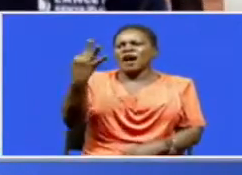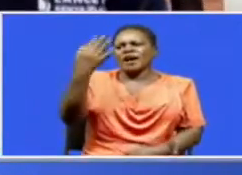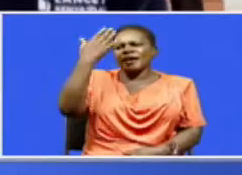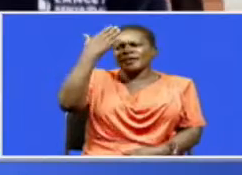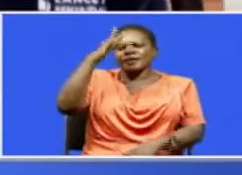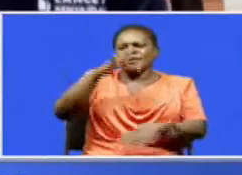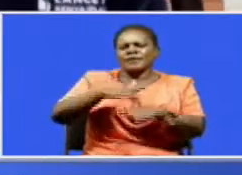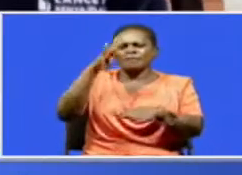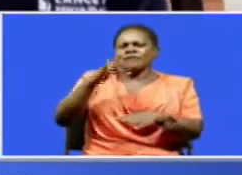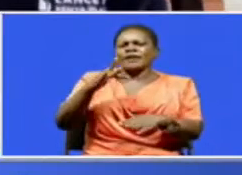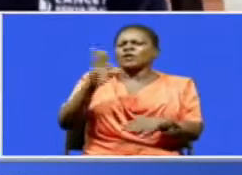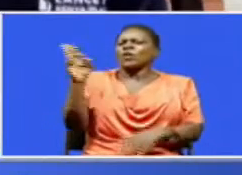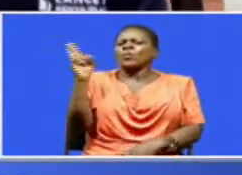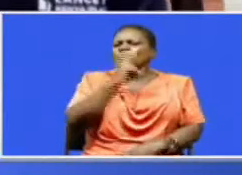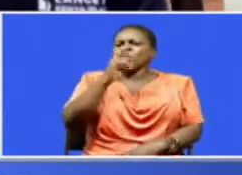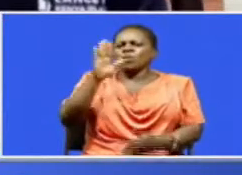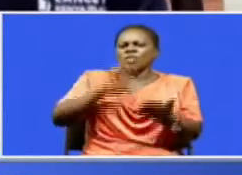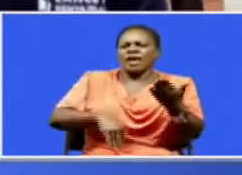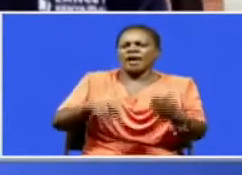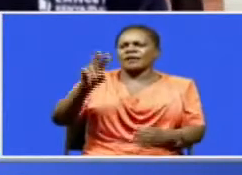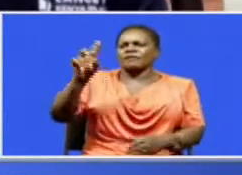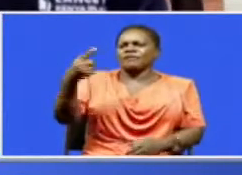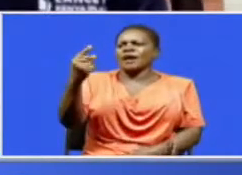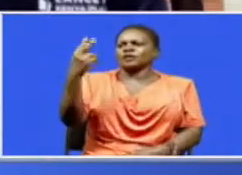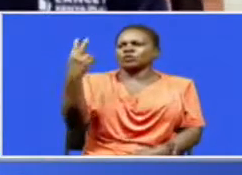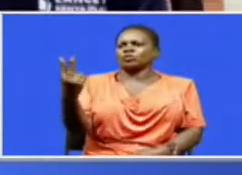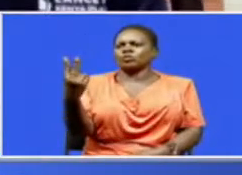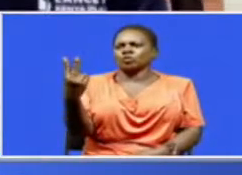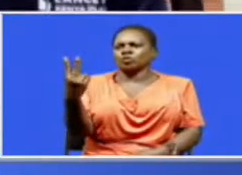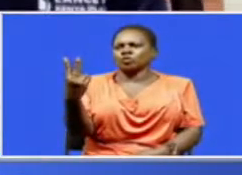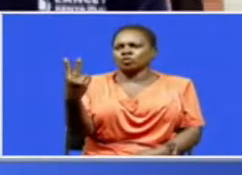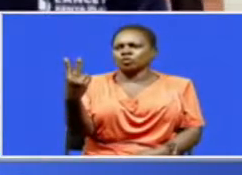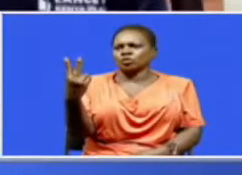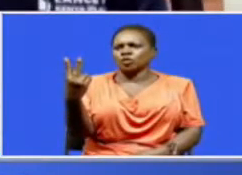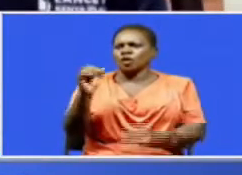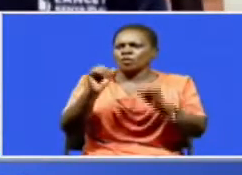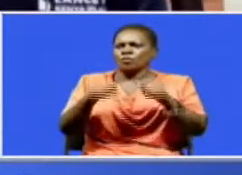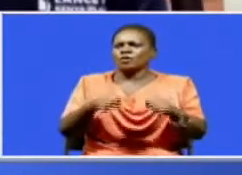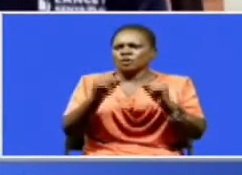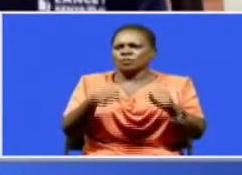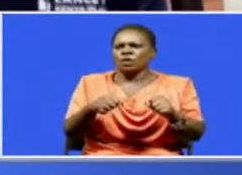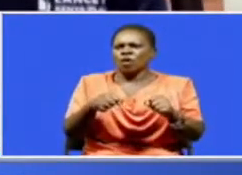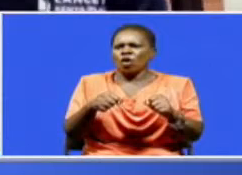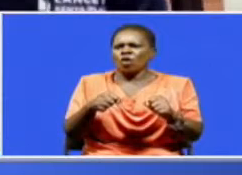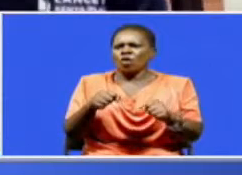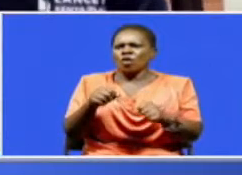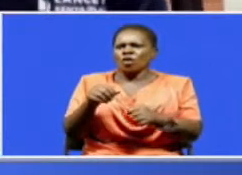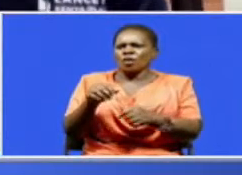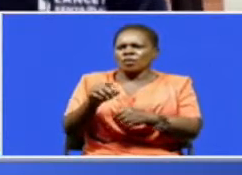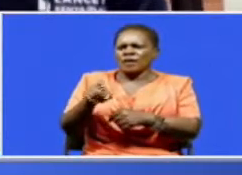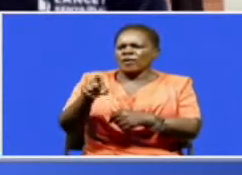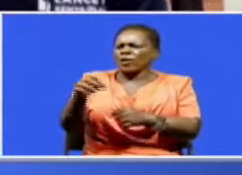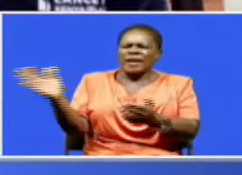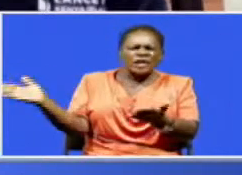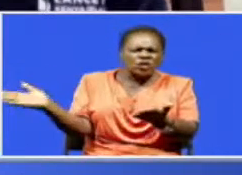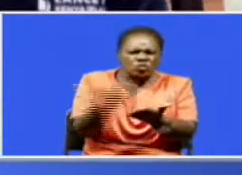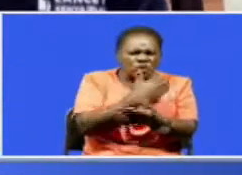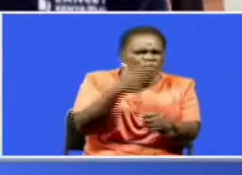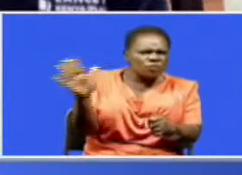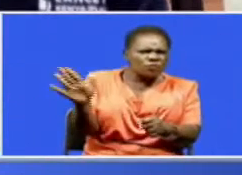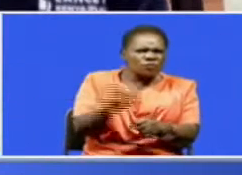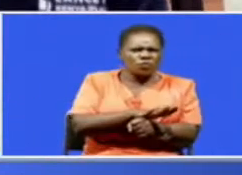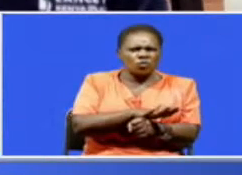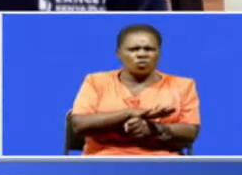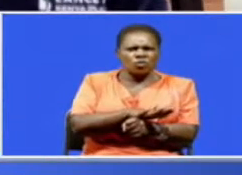deadlier than the first two? And also, can we look forward to a time where we won't have a coronavirus amongst us? Because there's a